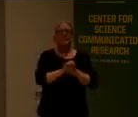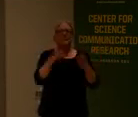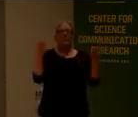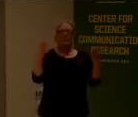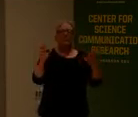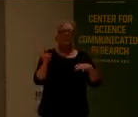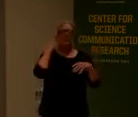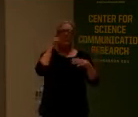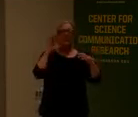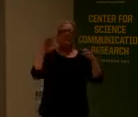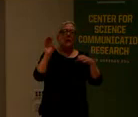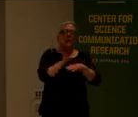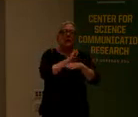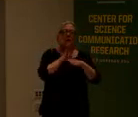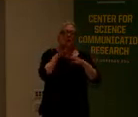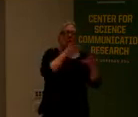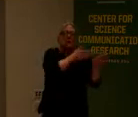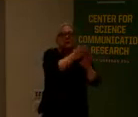other aspects.